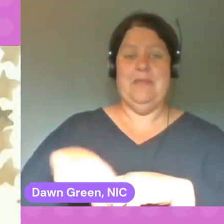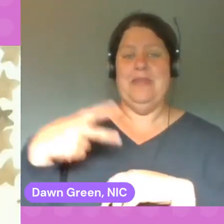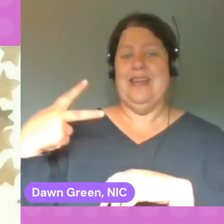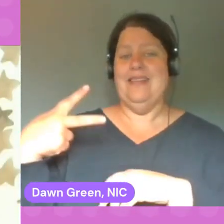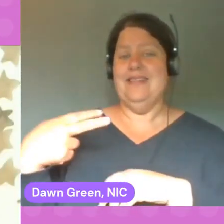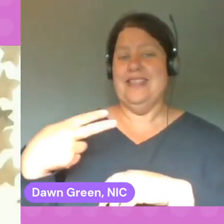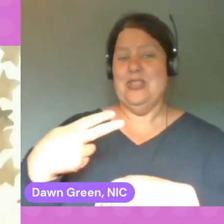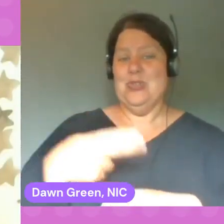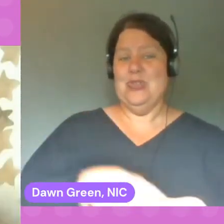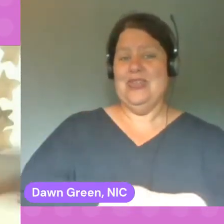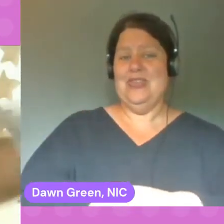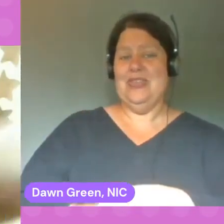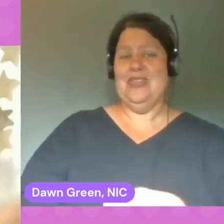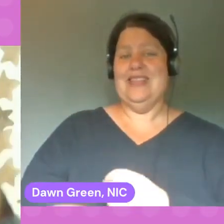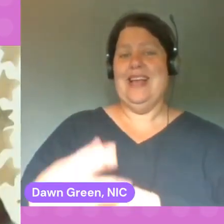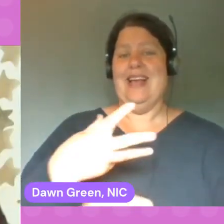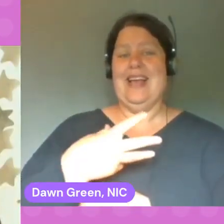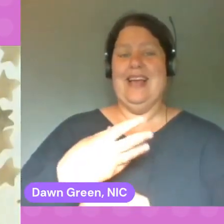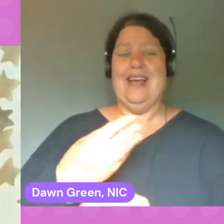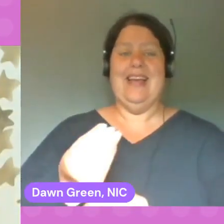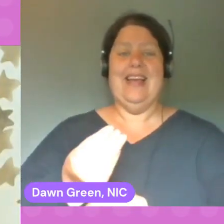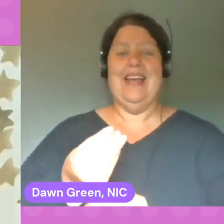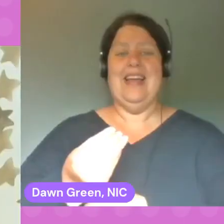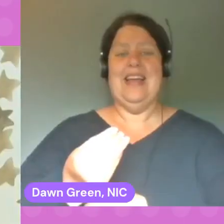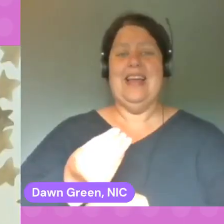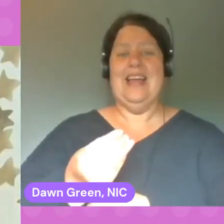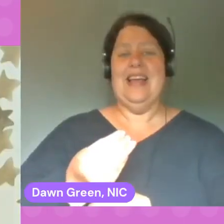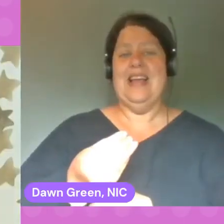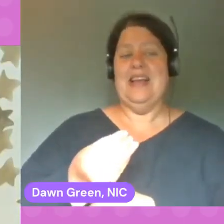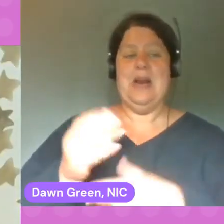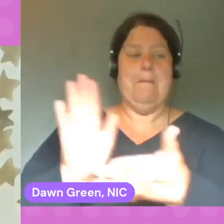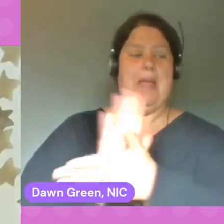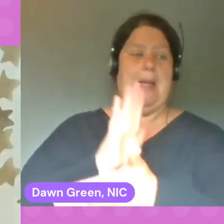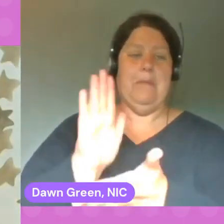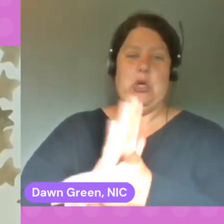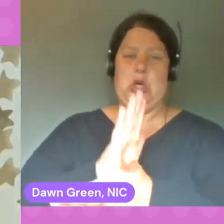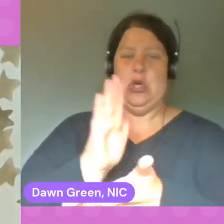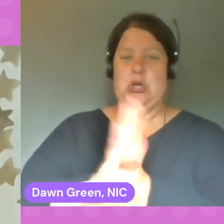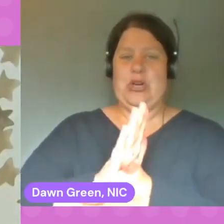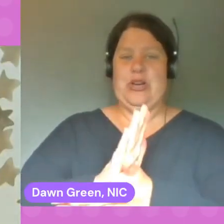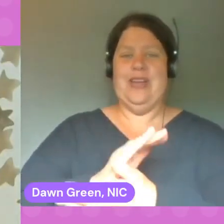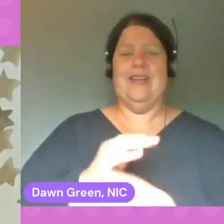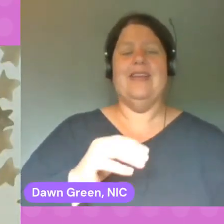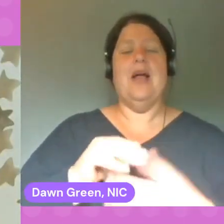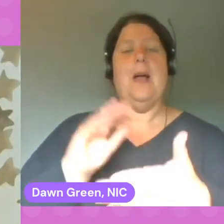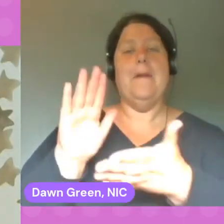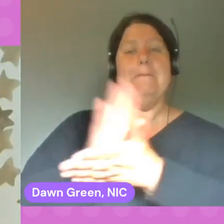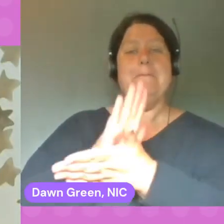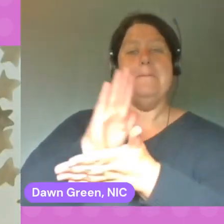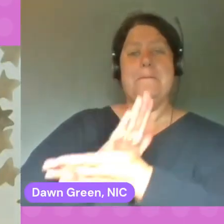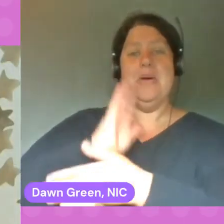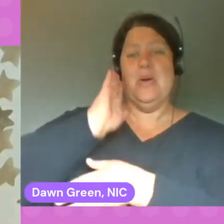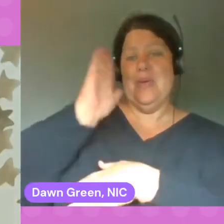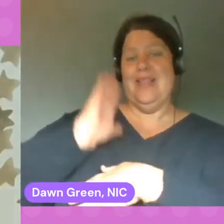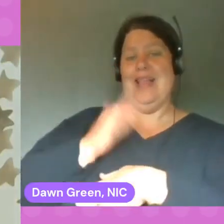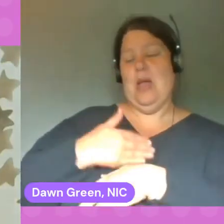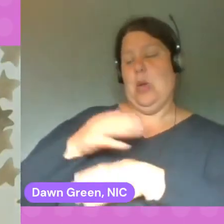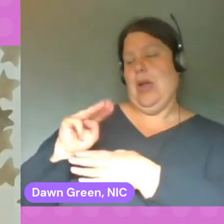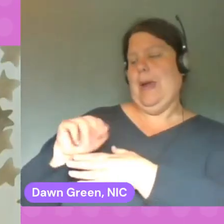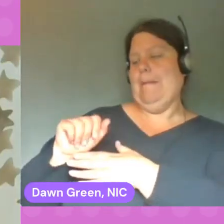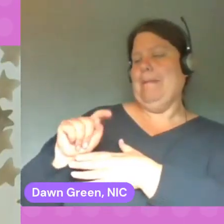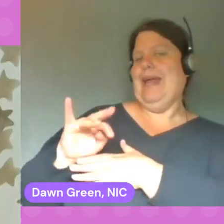scissors, and then scratch paper. So paper is going to be our material that we're going to